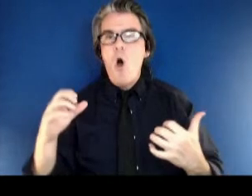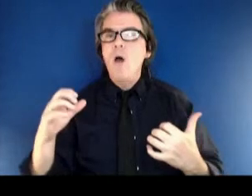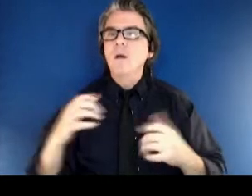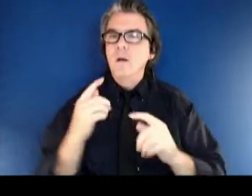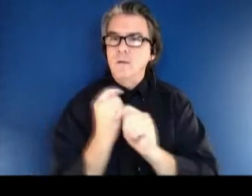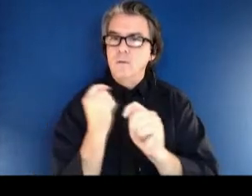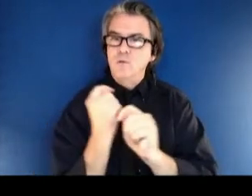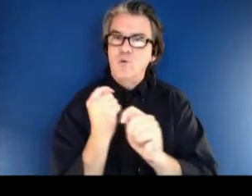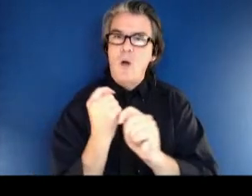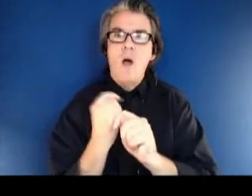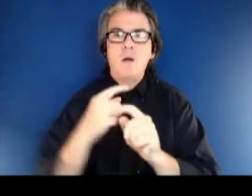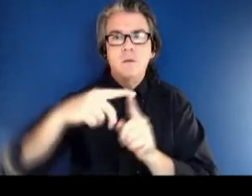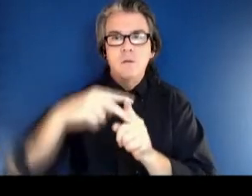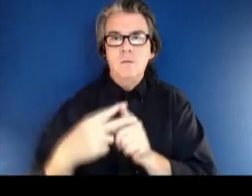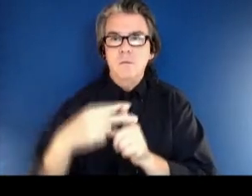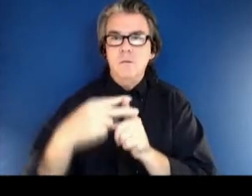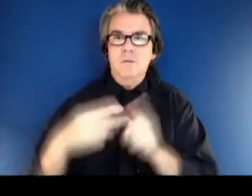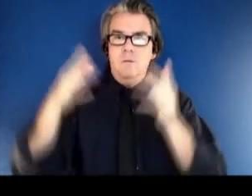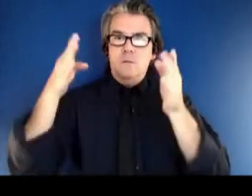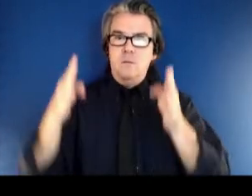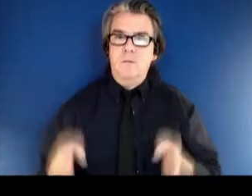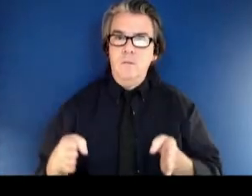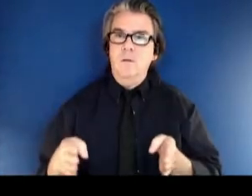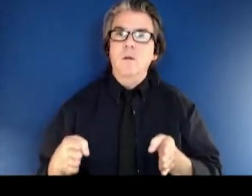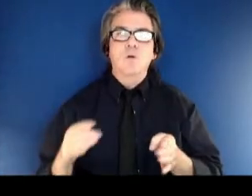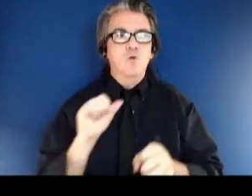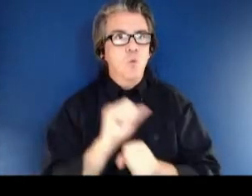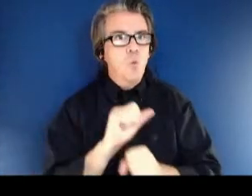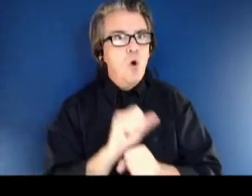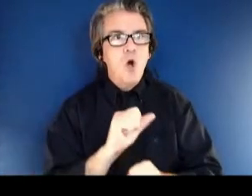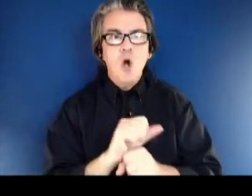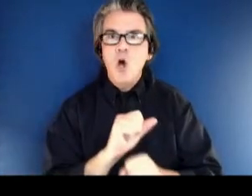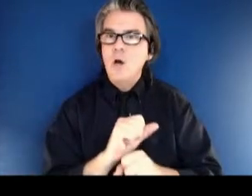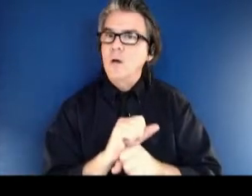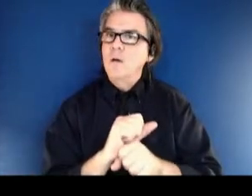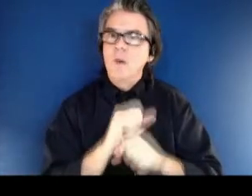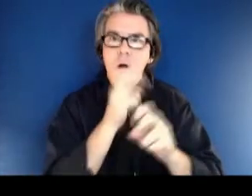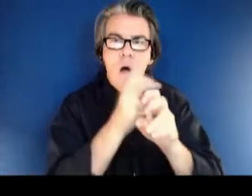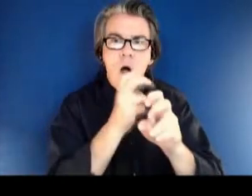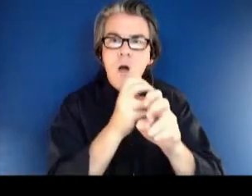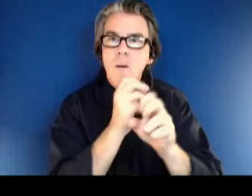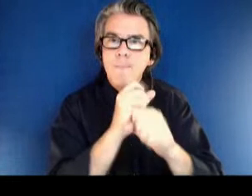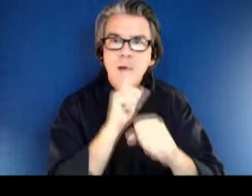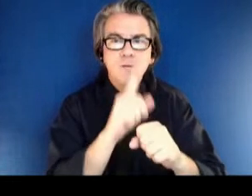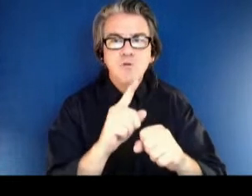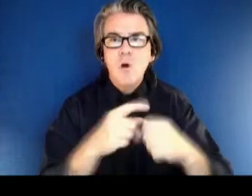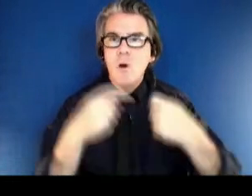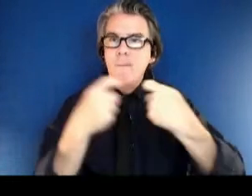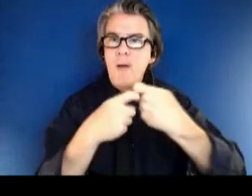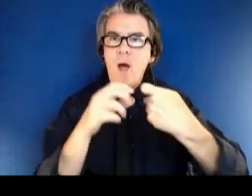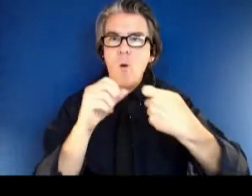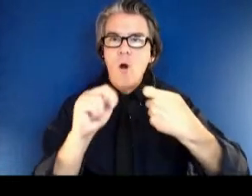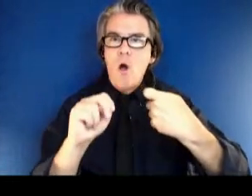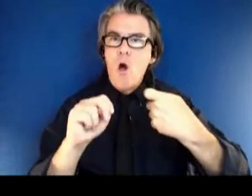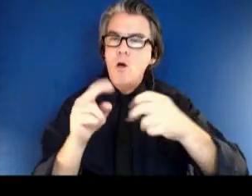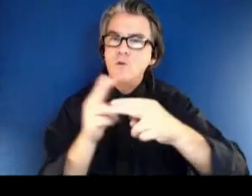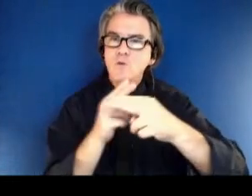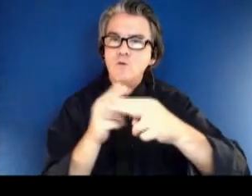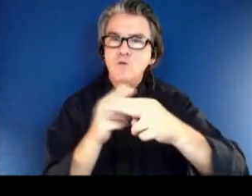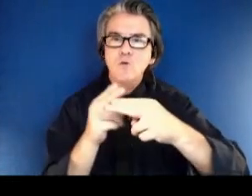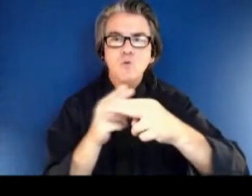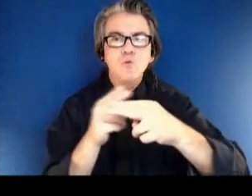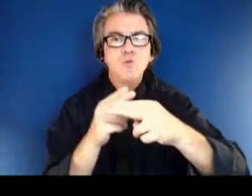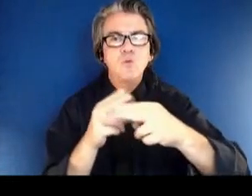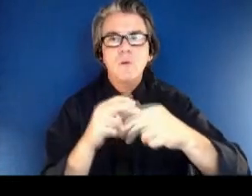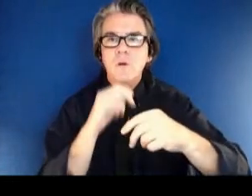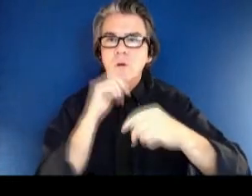concurrently. We do that so that we can restore you back in lights as soon as we can. Once we do patrol